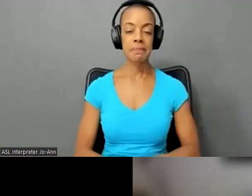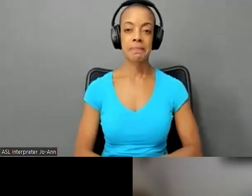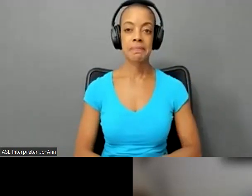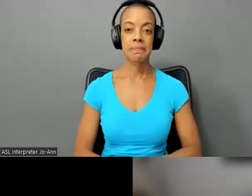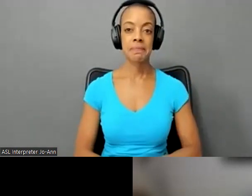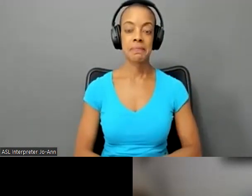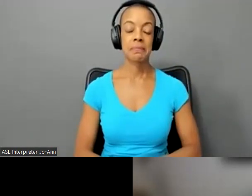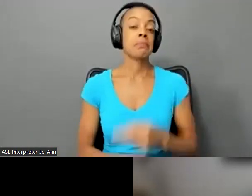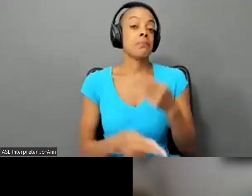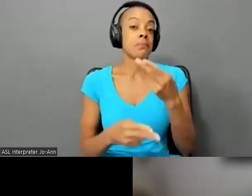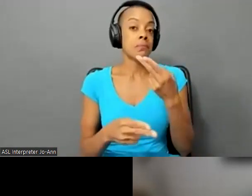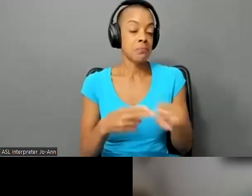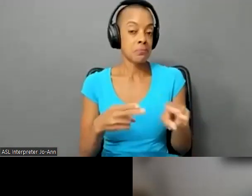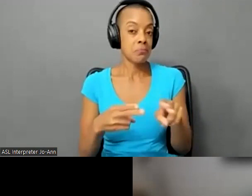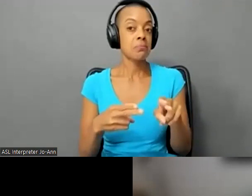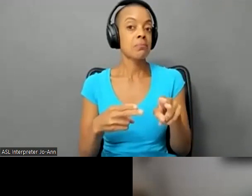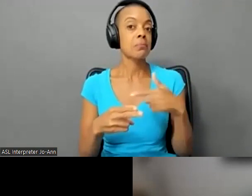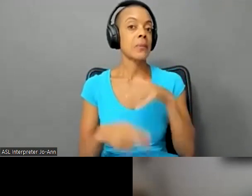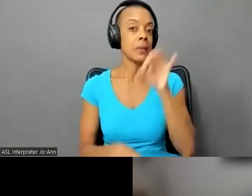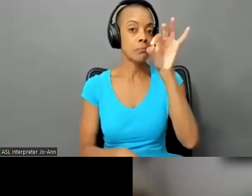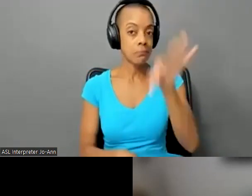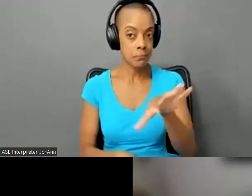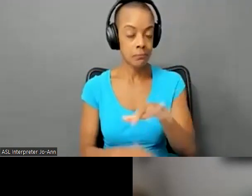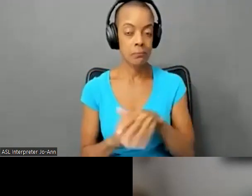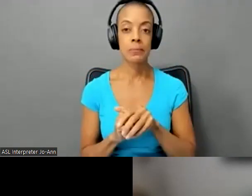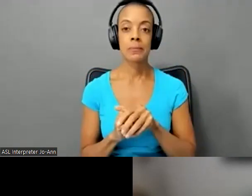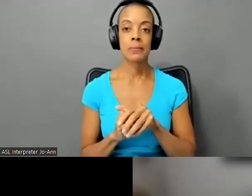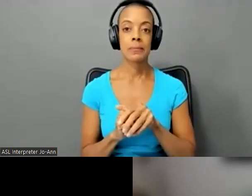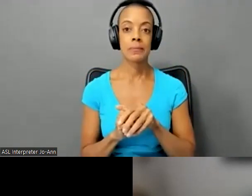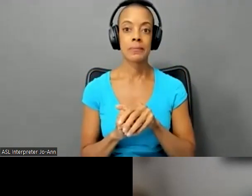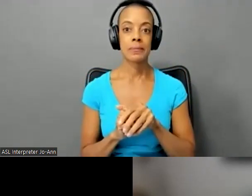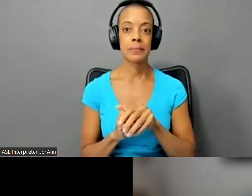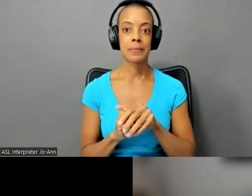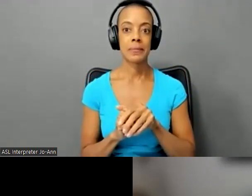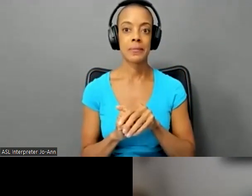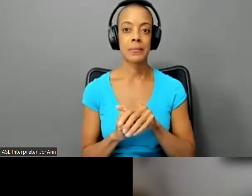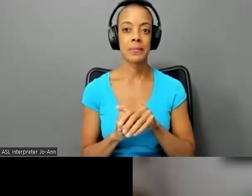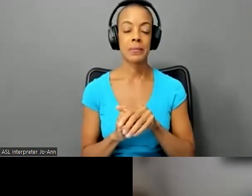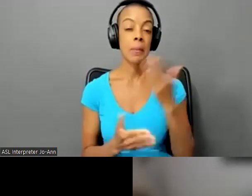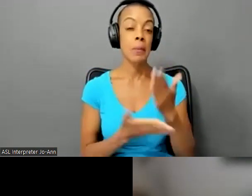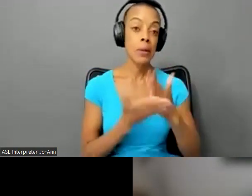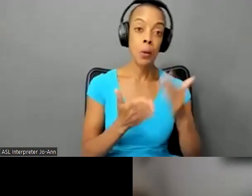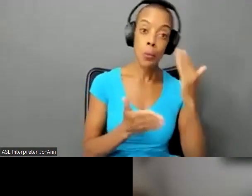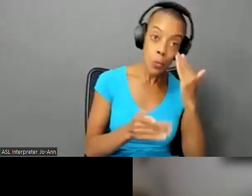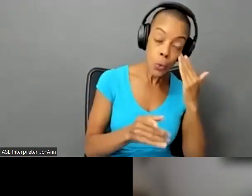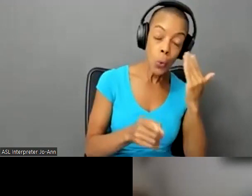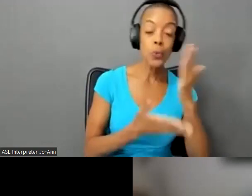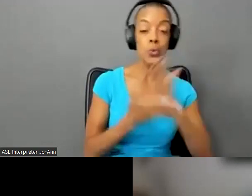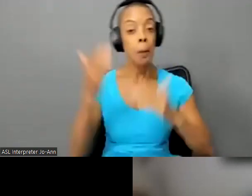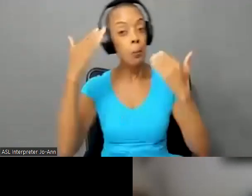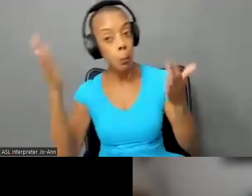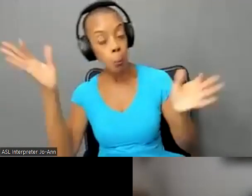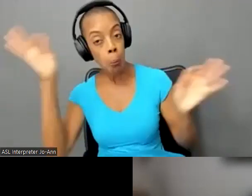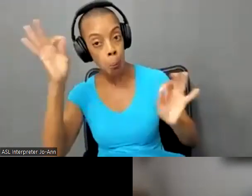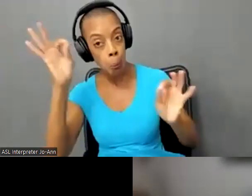Just very quickly, I'll mention this just because having done a lot of media, probably some folks know, probably some do not.